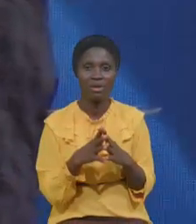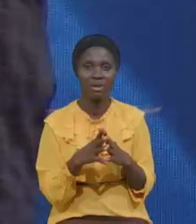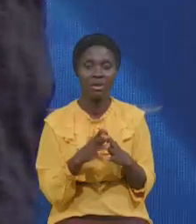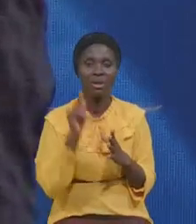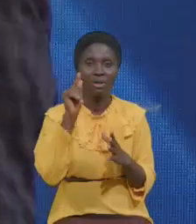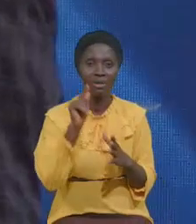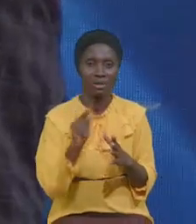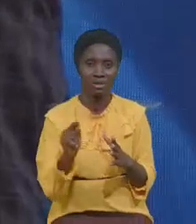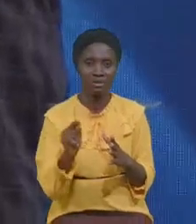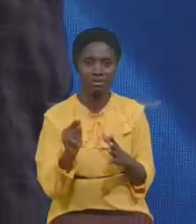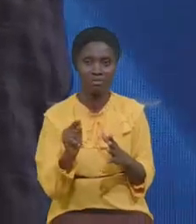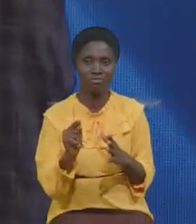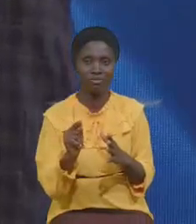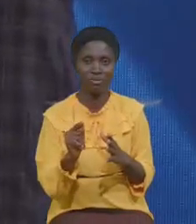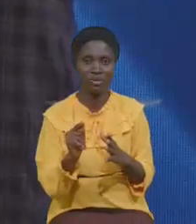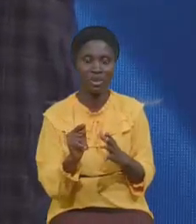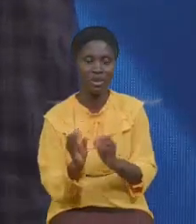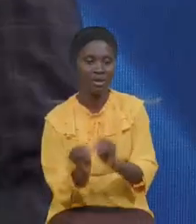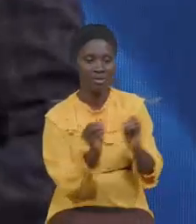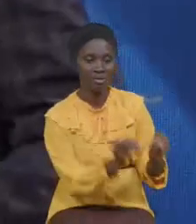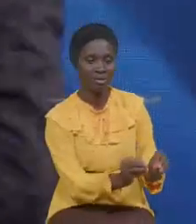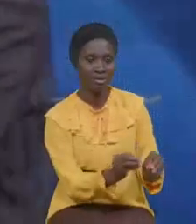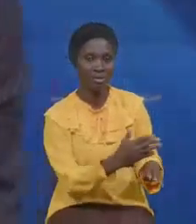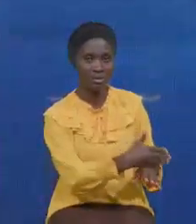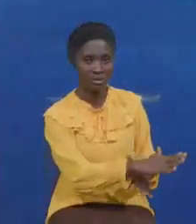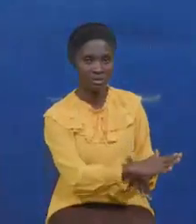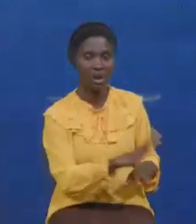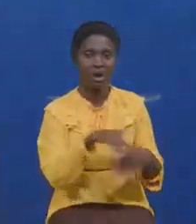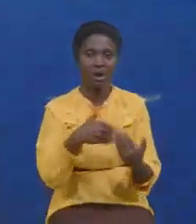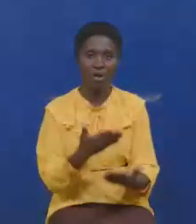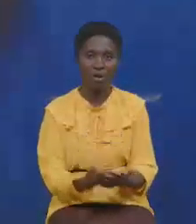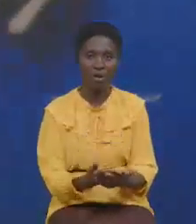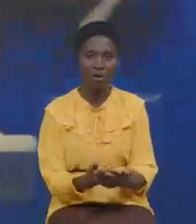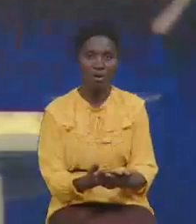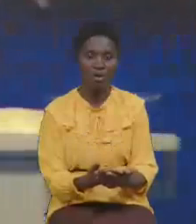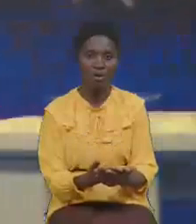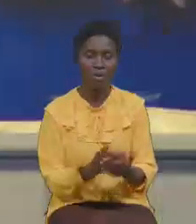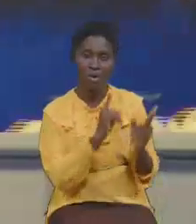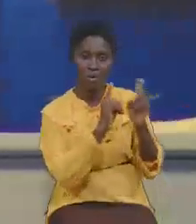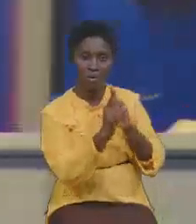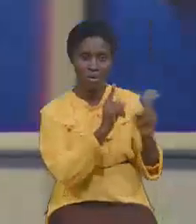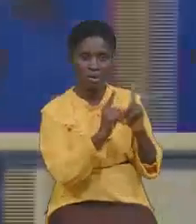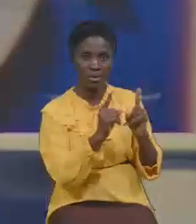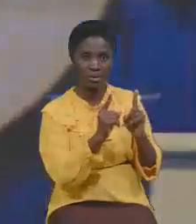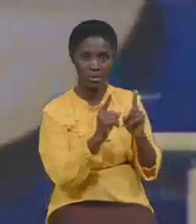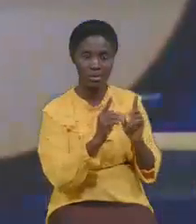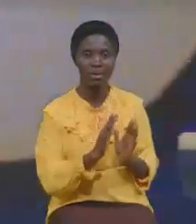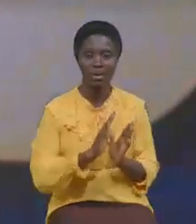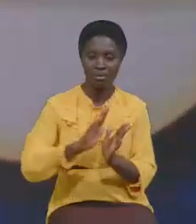Wherefore, laying aside all malice,